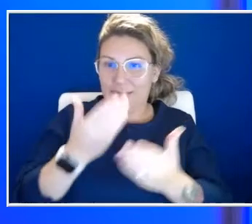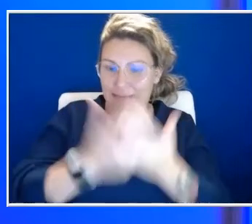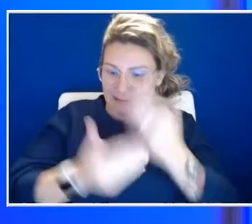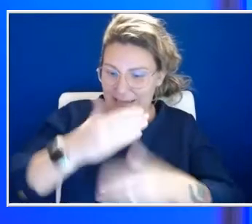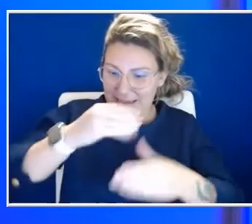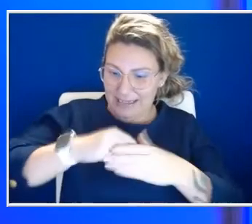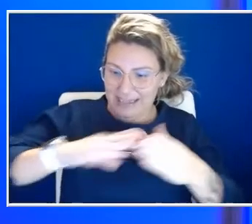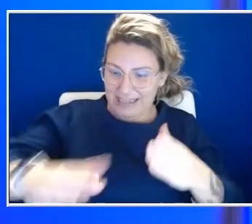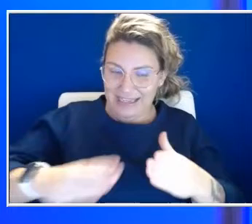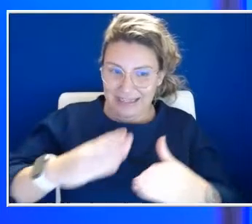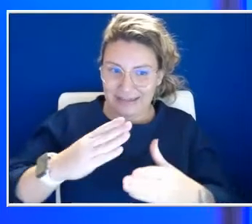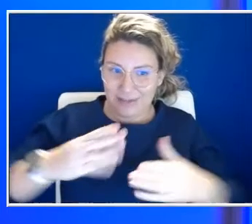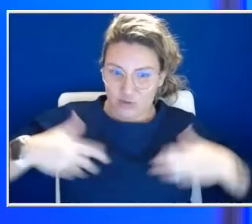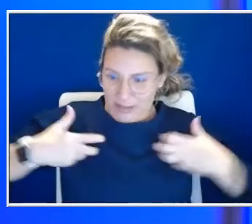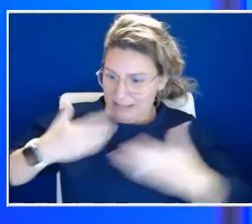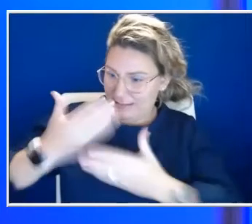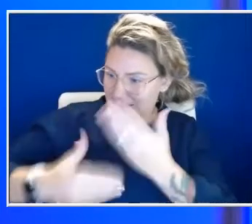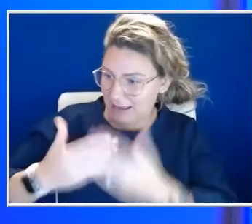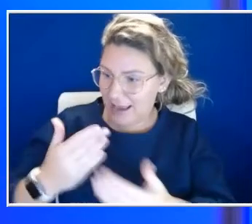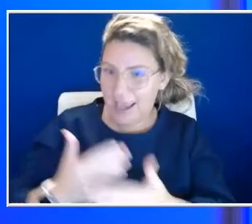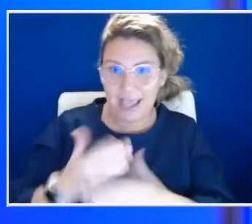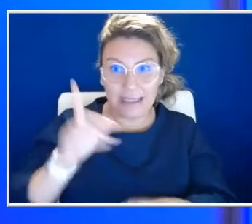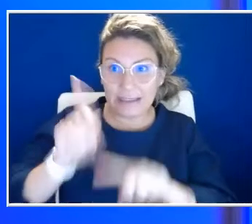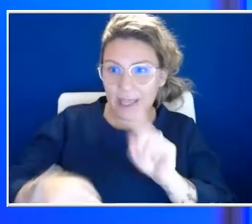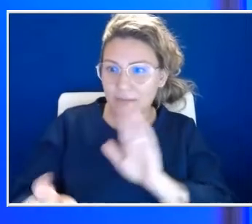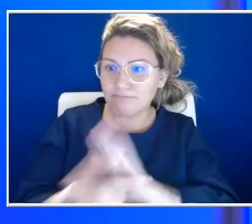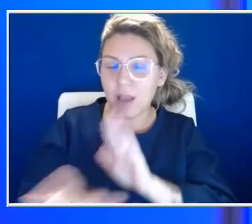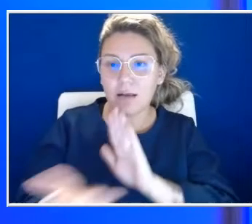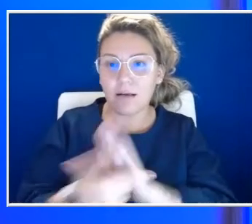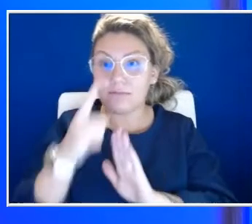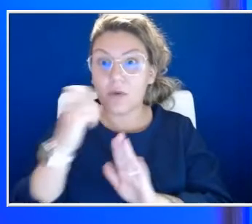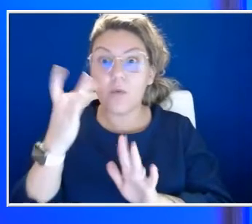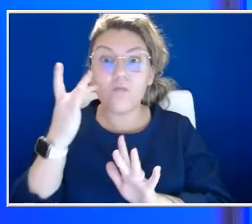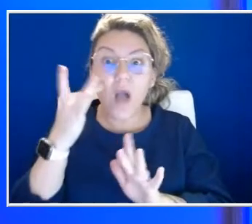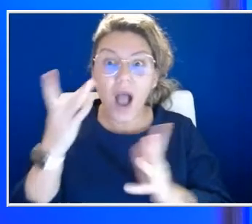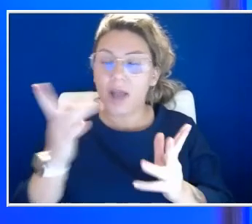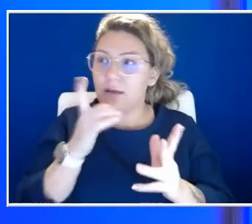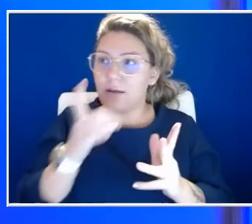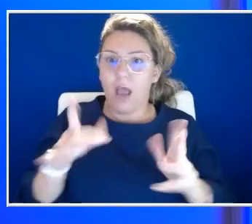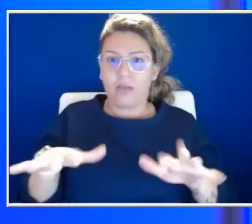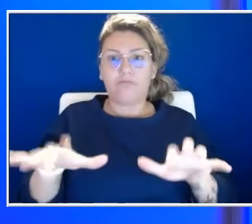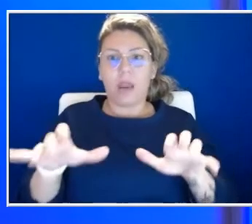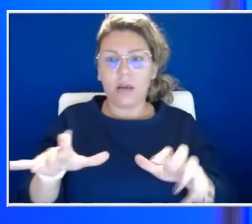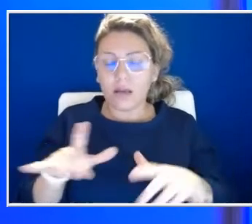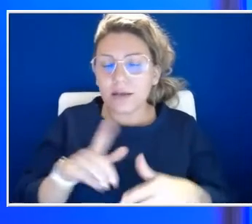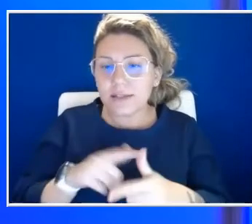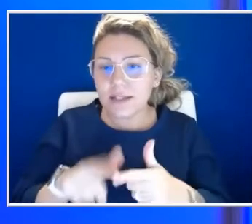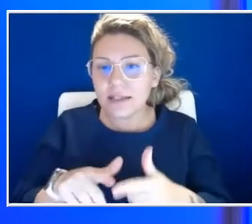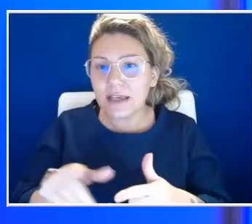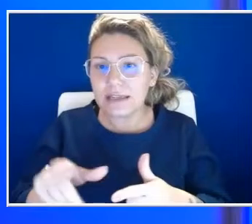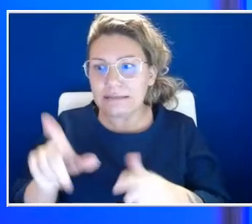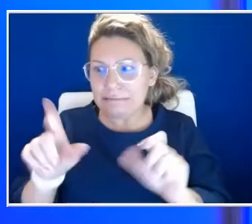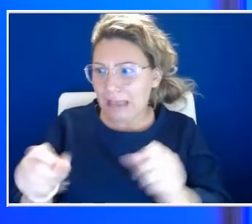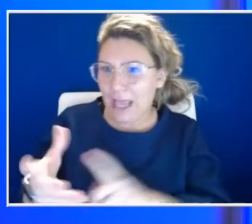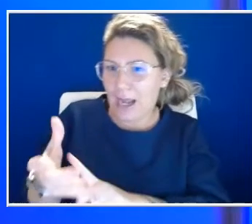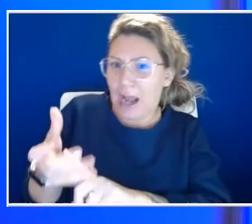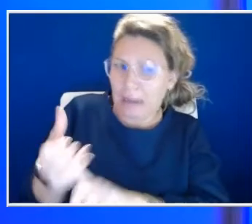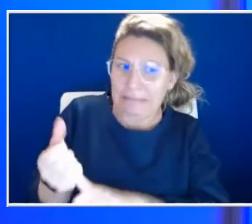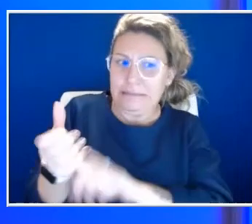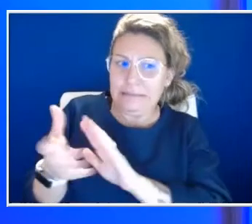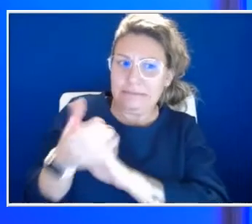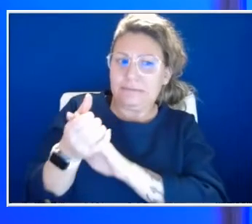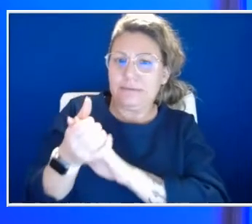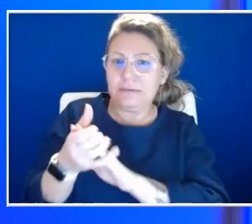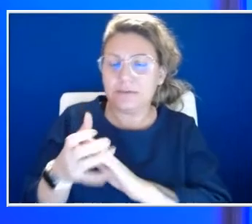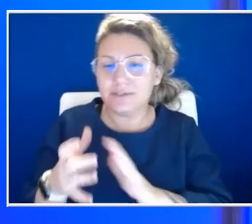So, I think it was just really, careful communication from the anesthesia team, trusting them, knowing that they know what they're doing while this is a